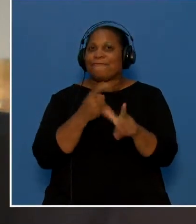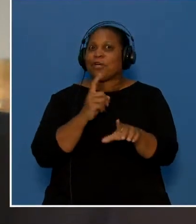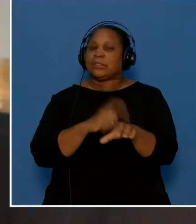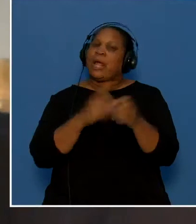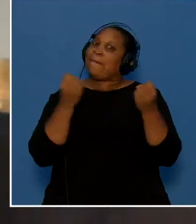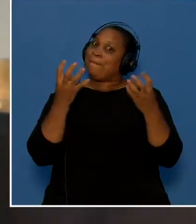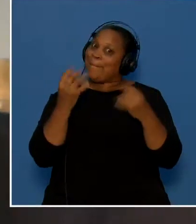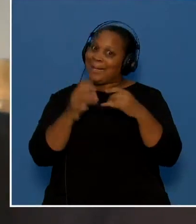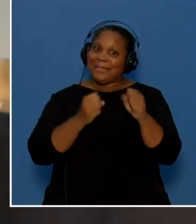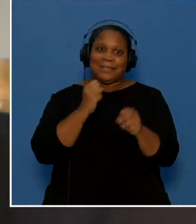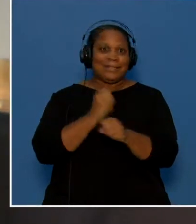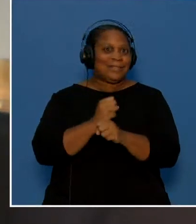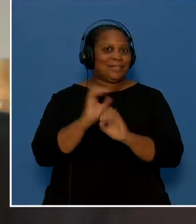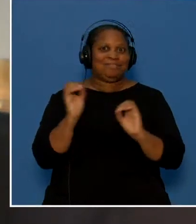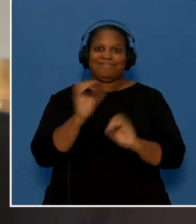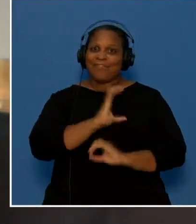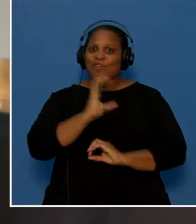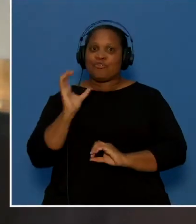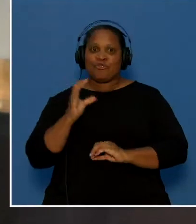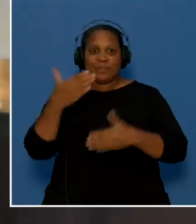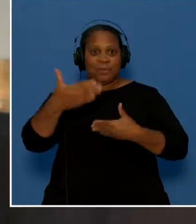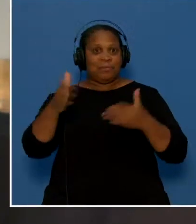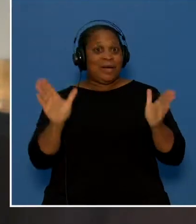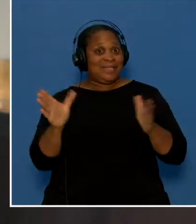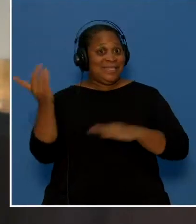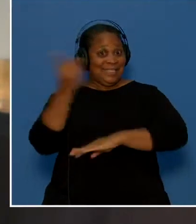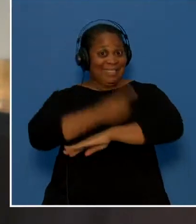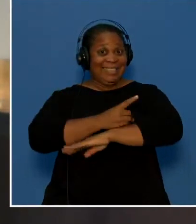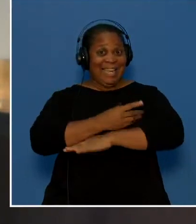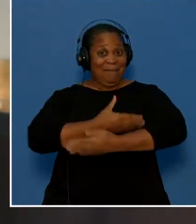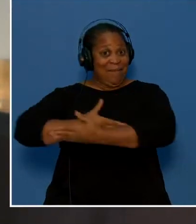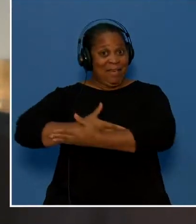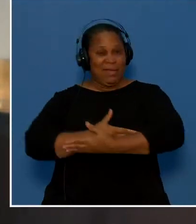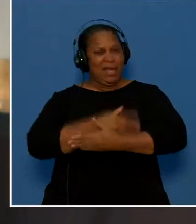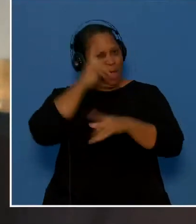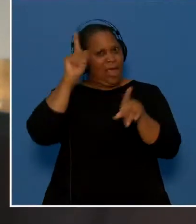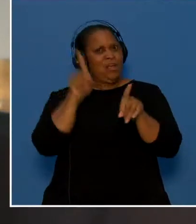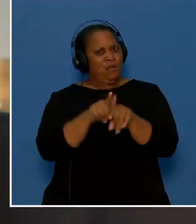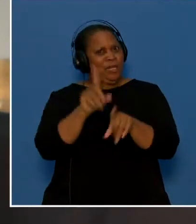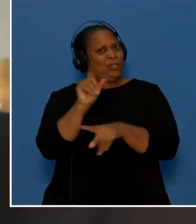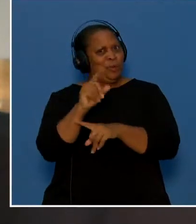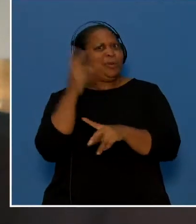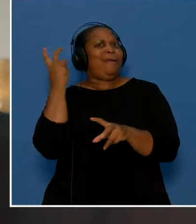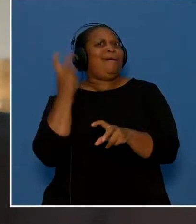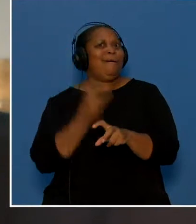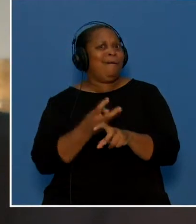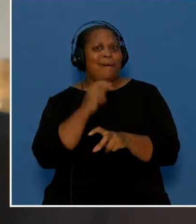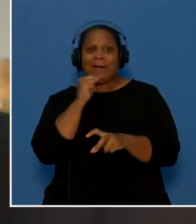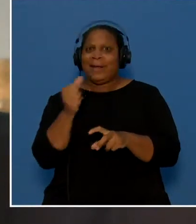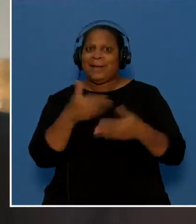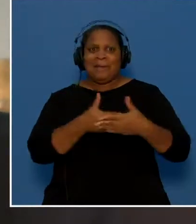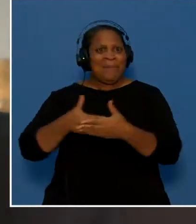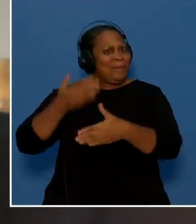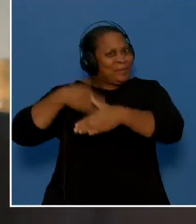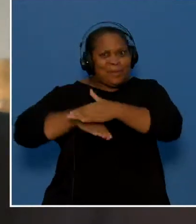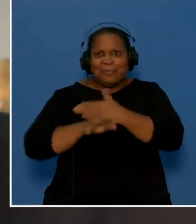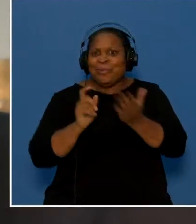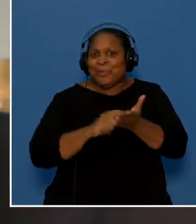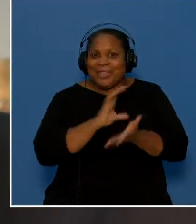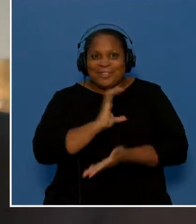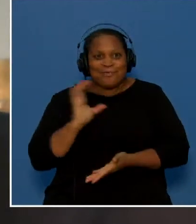in many years, we haven't had a Christmas or a Boxing Day baby. And I agree with you, 2020 has been a hard year. Not even babies are going to be born this